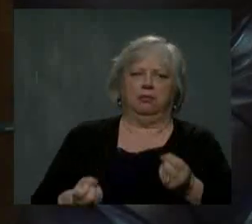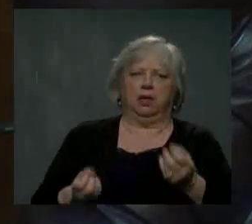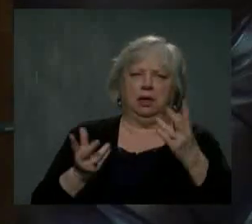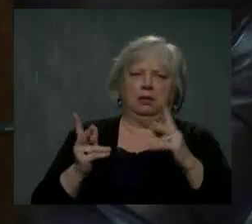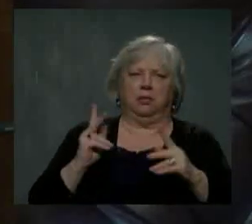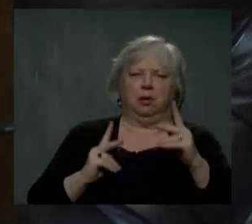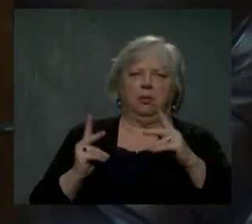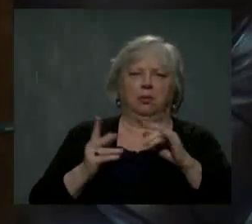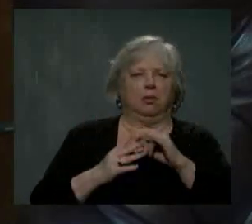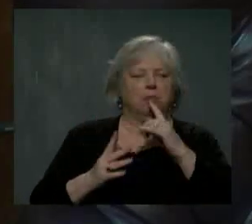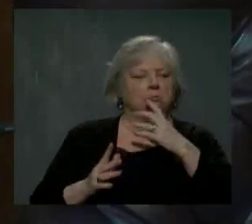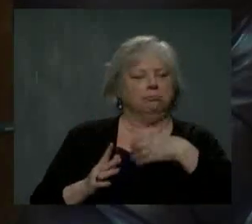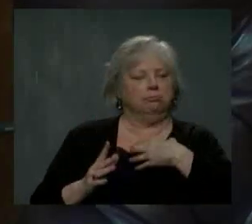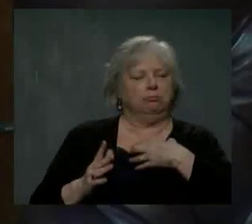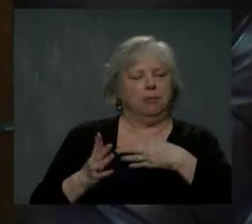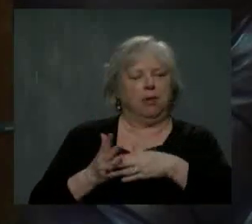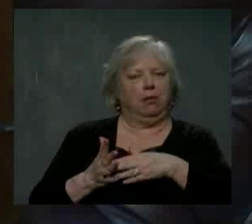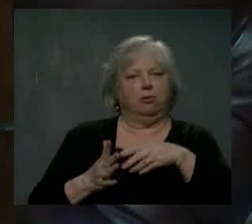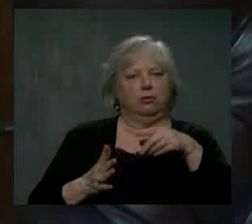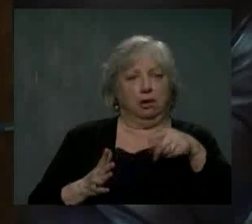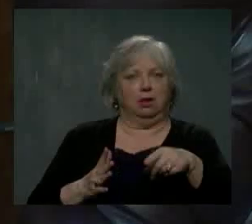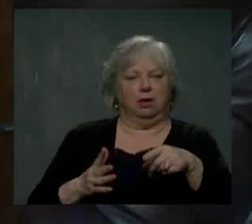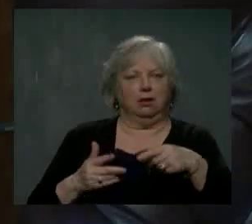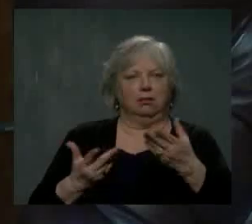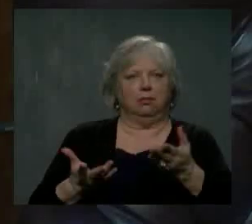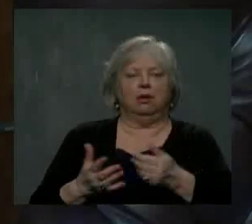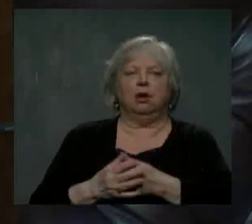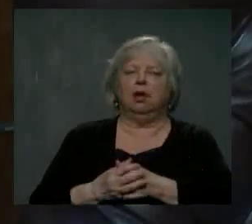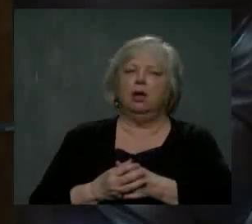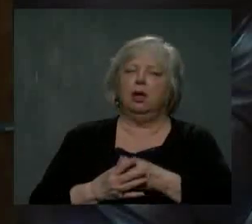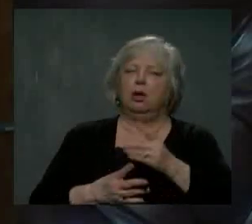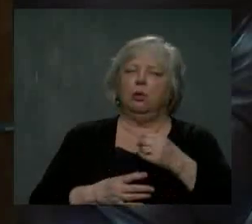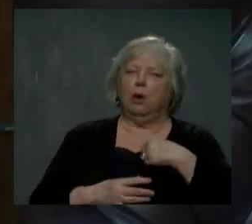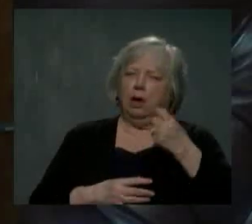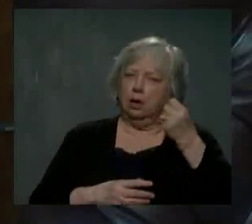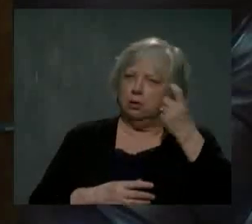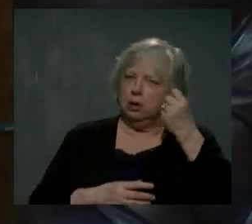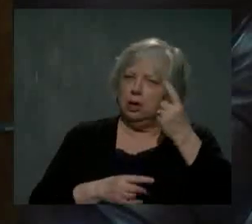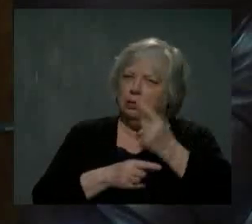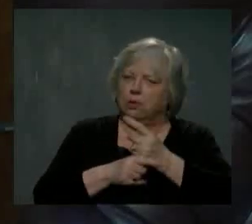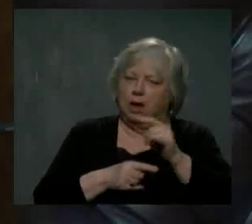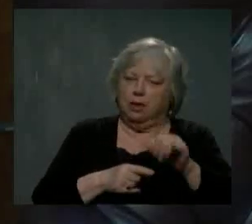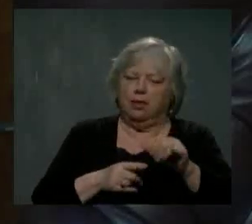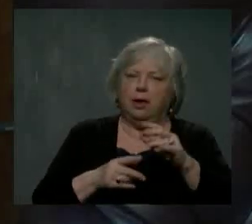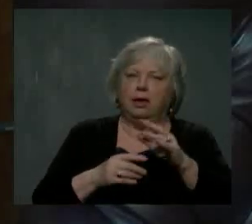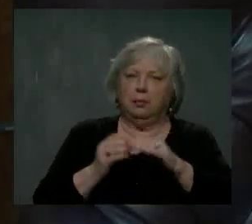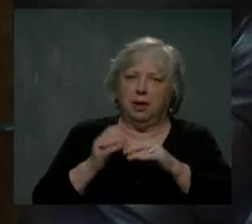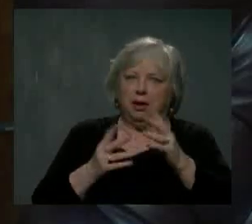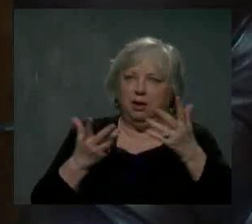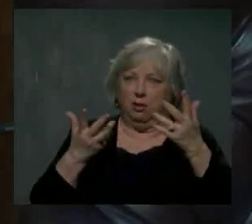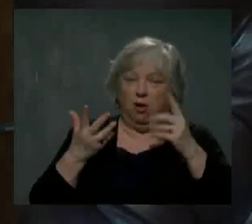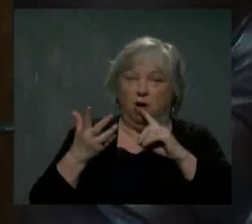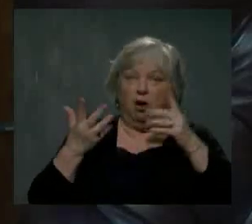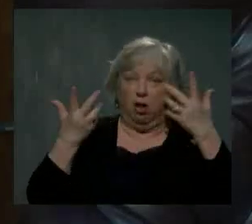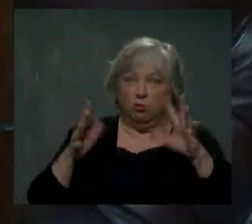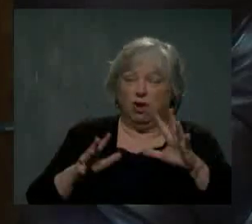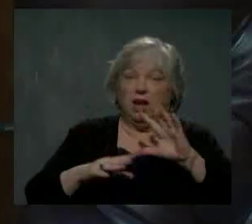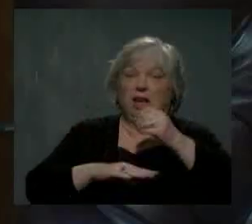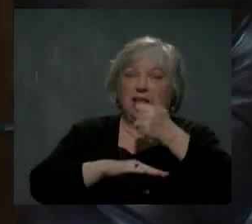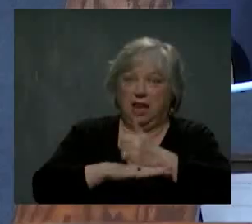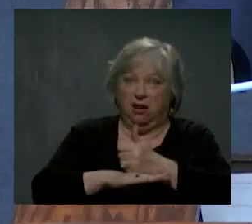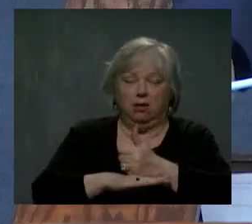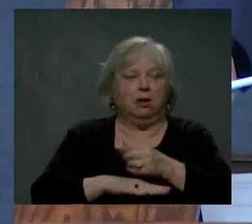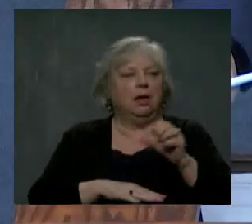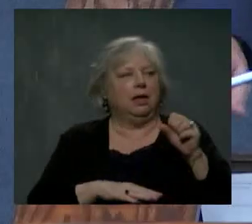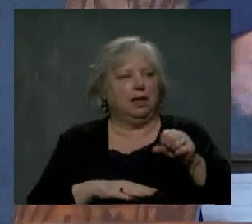that were opposed to this. Did I understand it to be that these buildings are already there? Yes, they're already